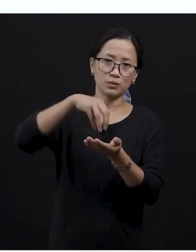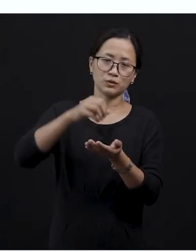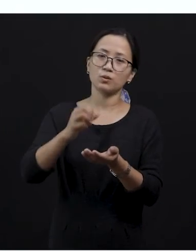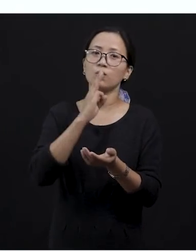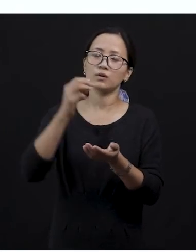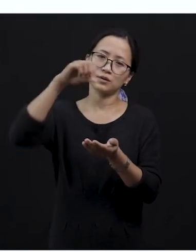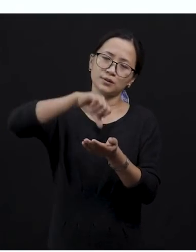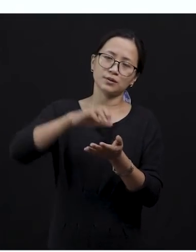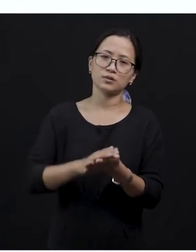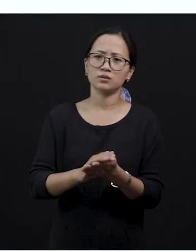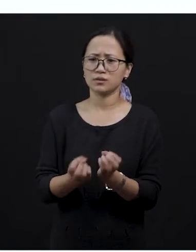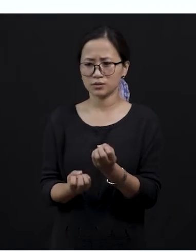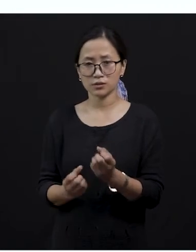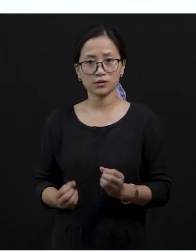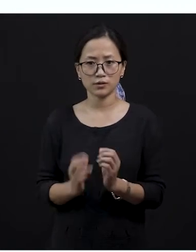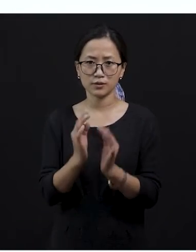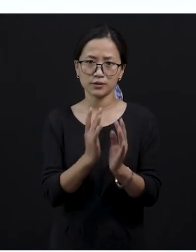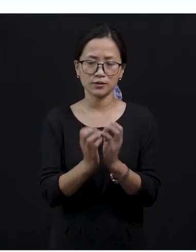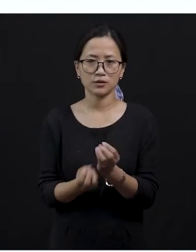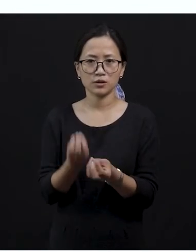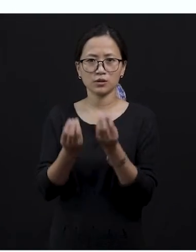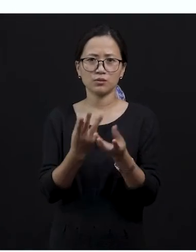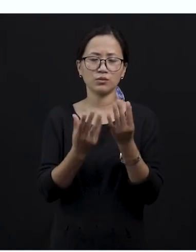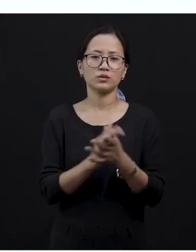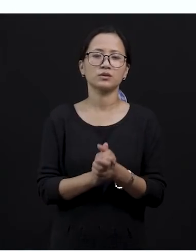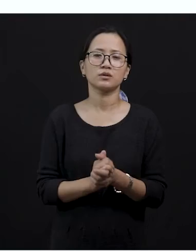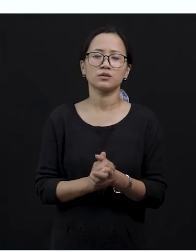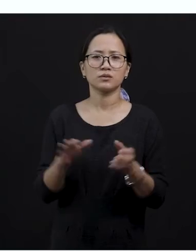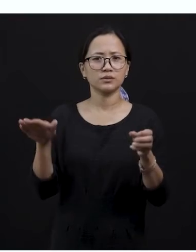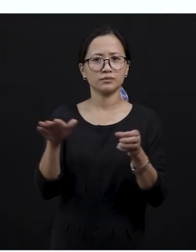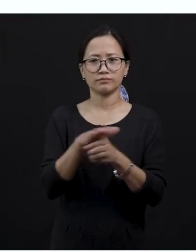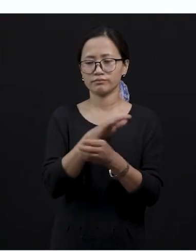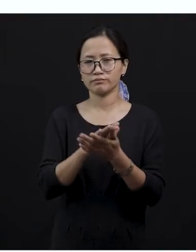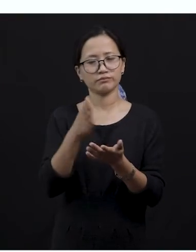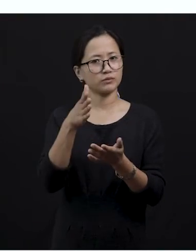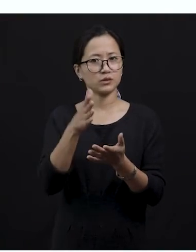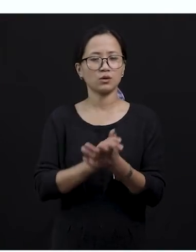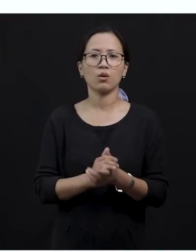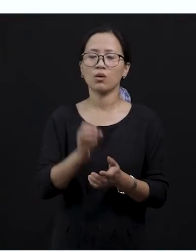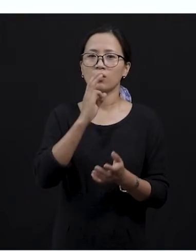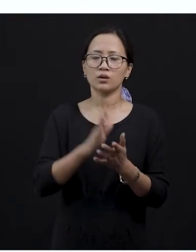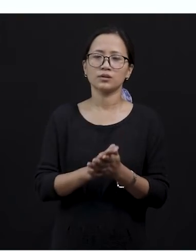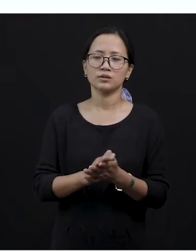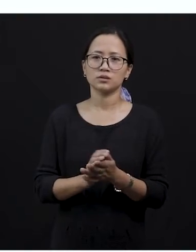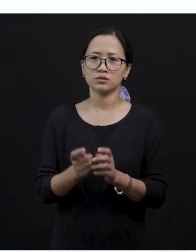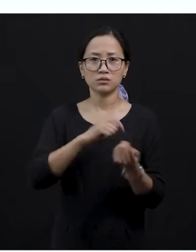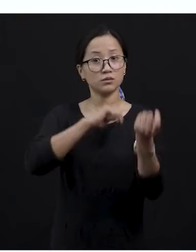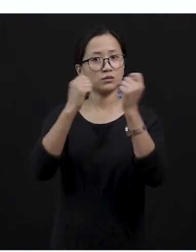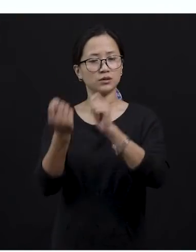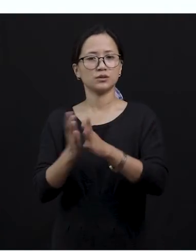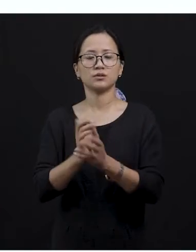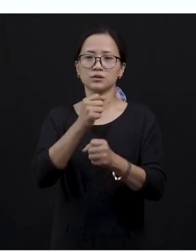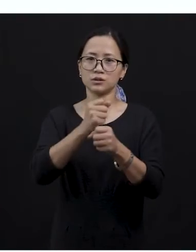it. After 10 minutes, you see it will become empty. Why? Where has all the water gone? It has turned into